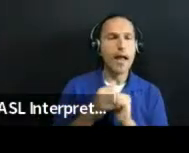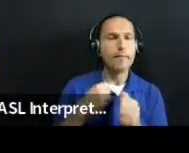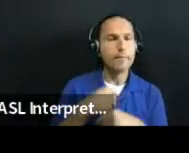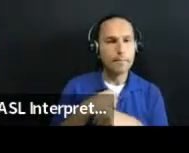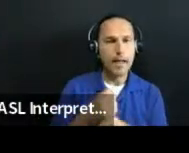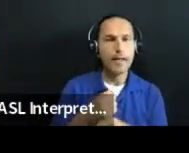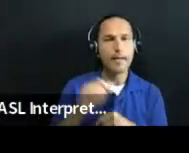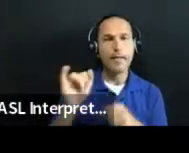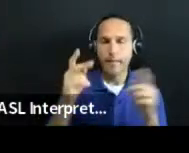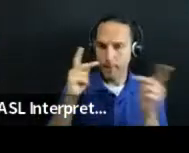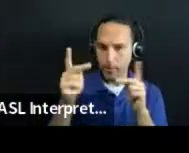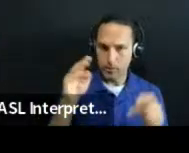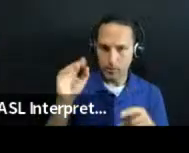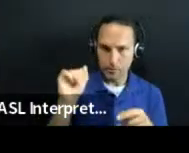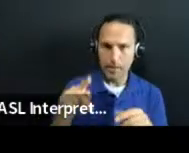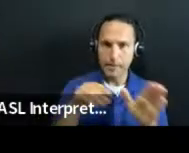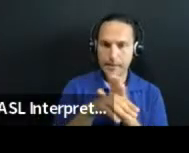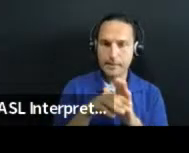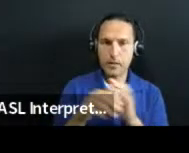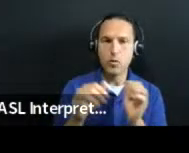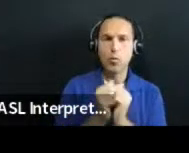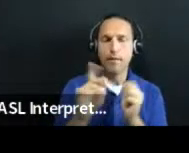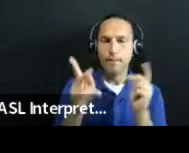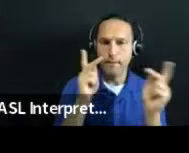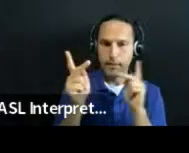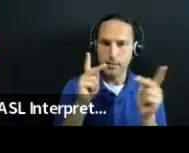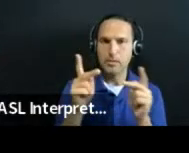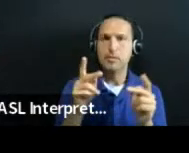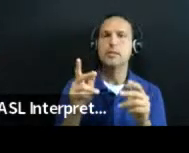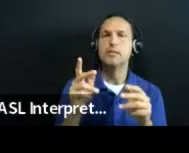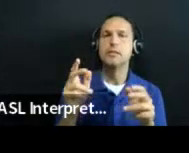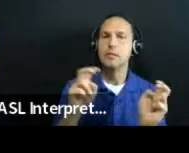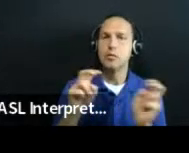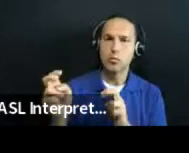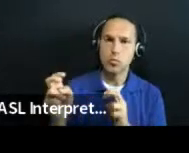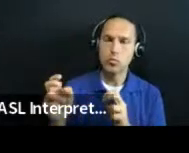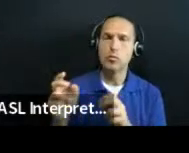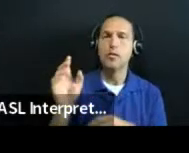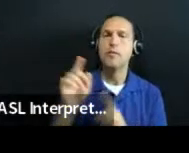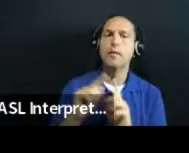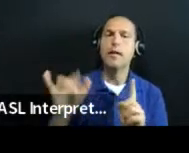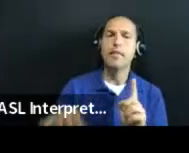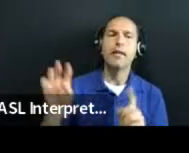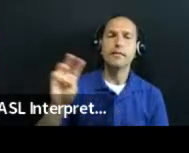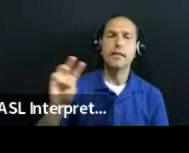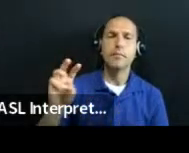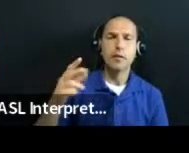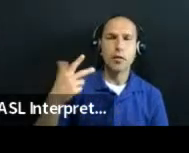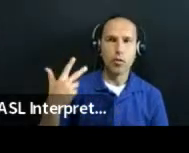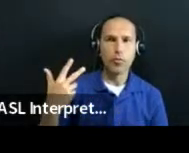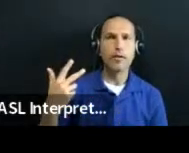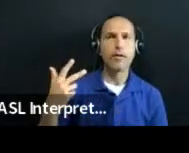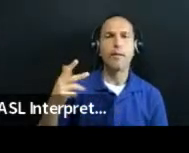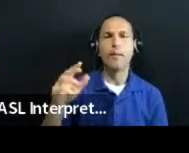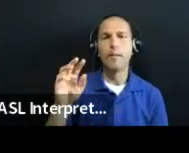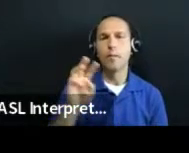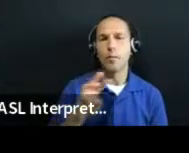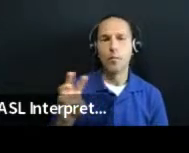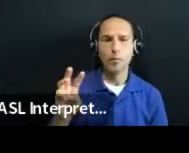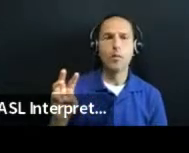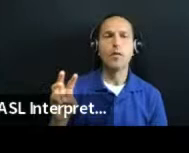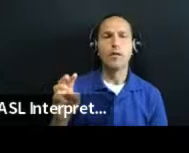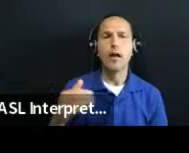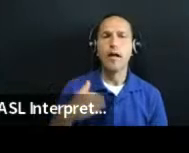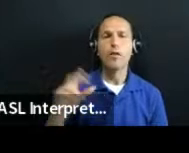a visual map accessible to people with vision disabilities. But here is the W3C WCAG page on this, and